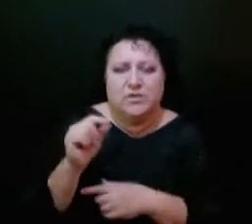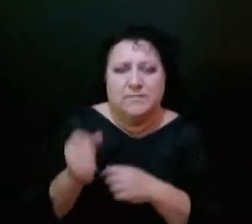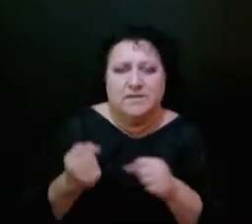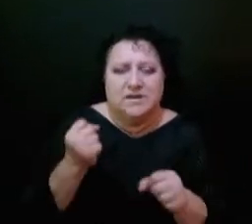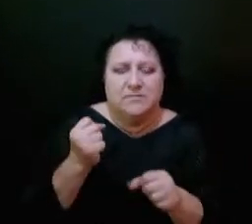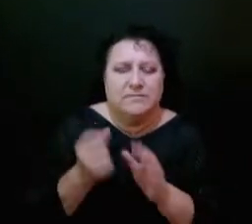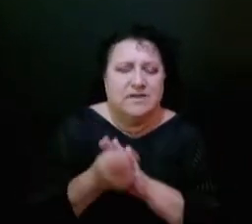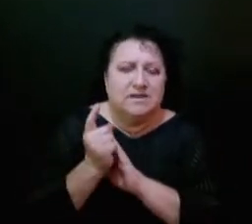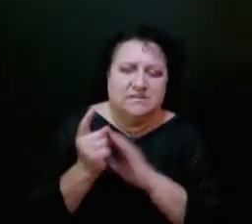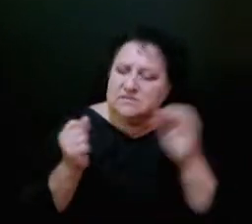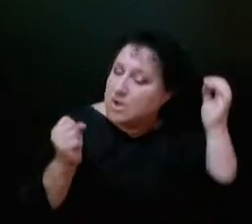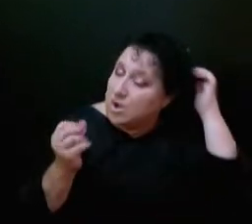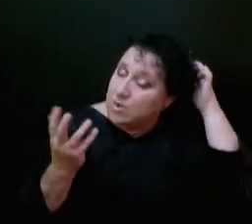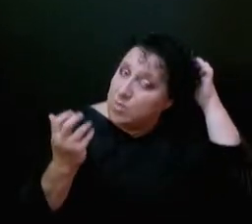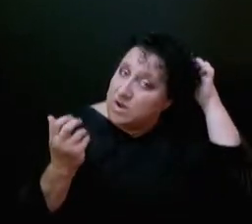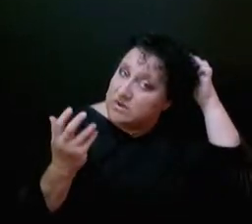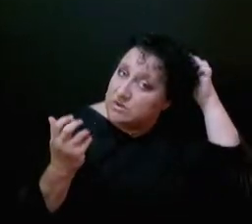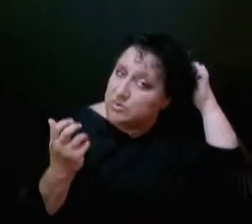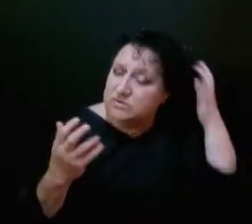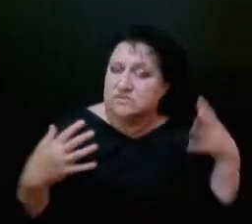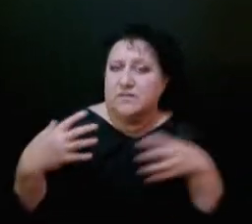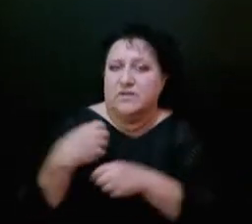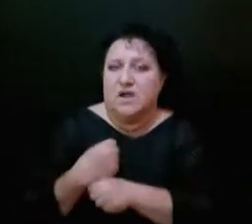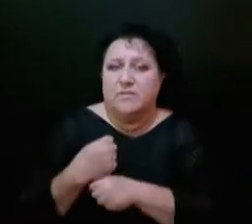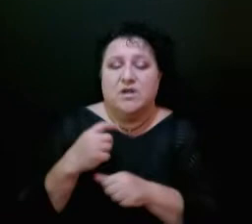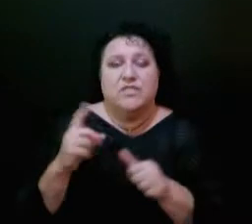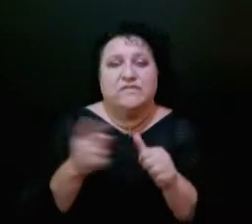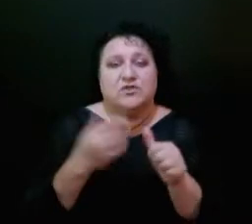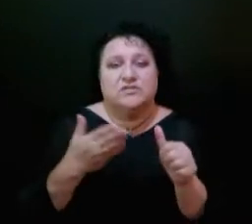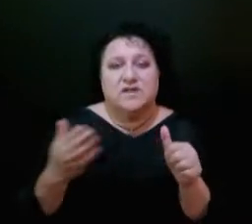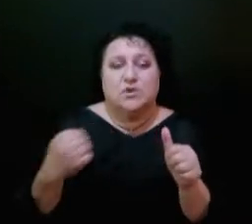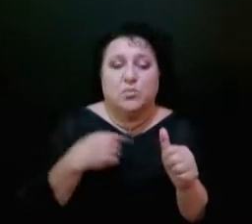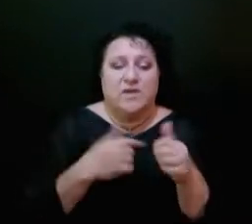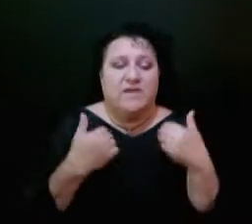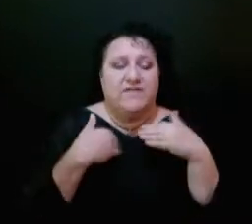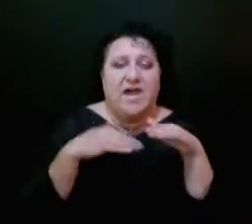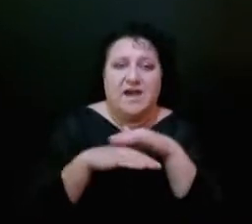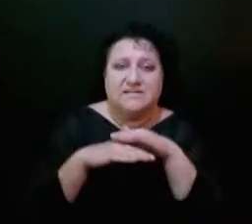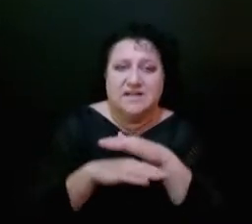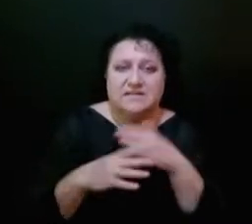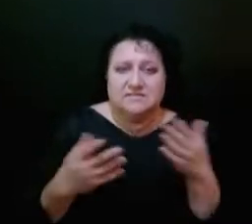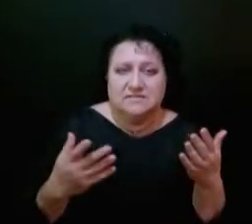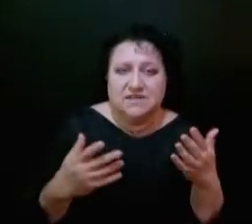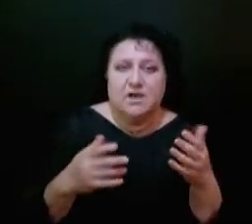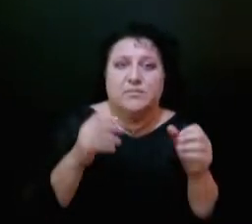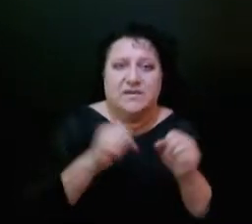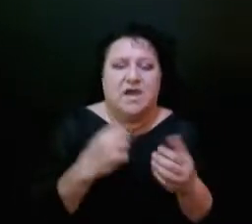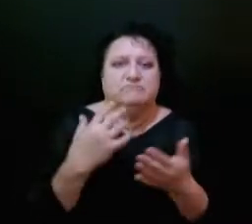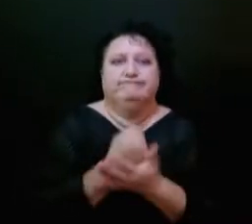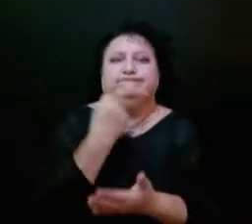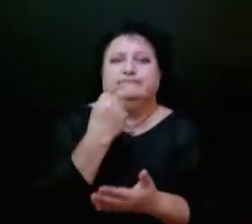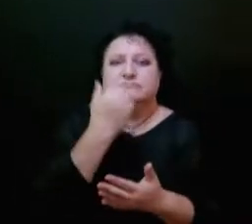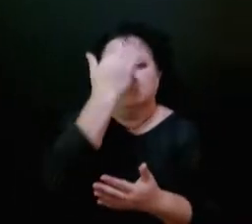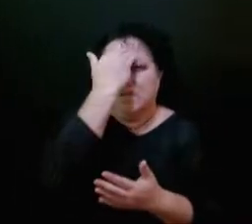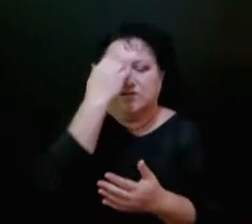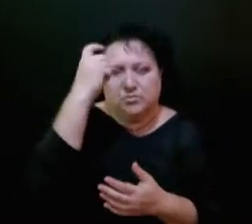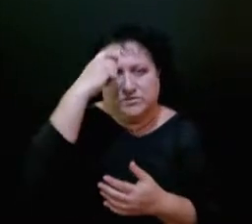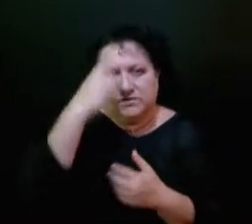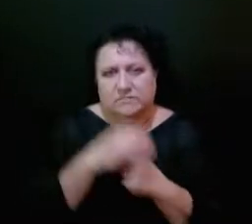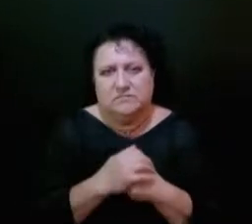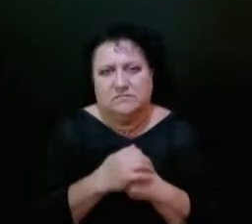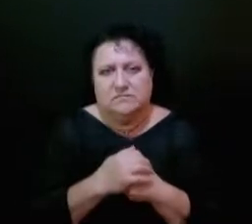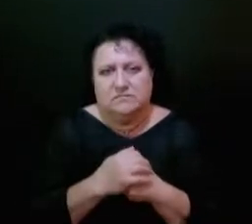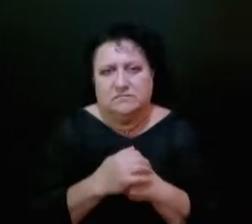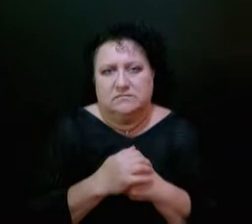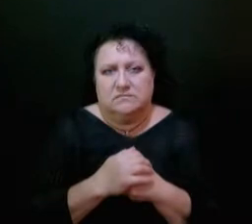up in 4 points. The first being, we have access to knowledge and wisdom. We have access to knowledge and